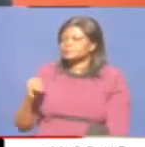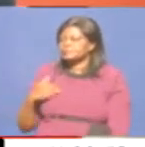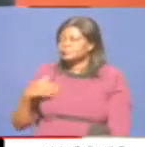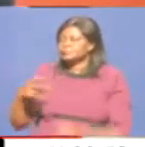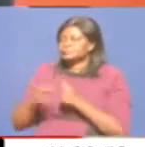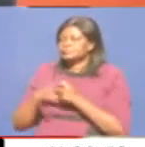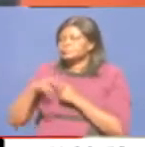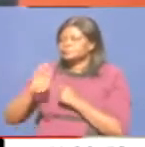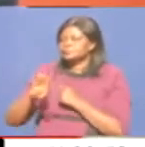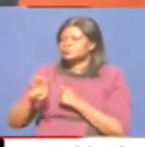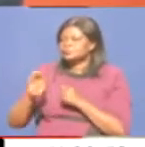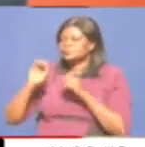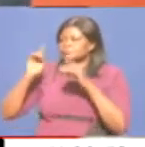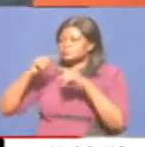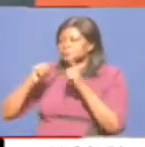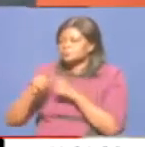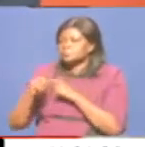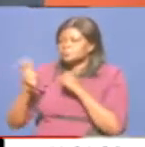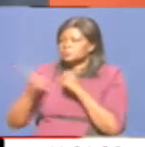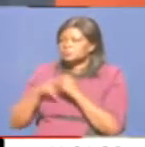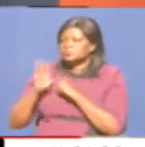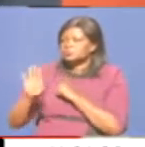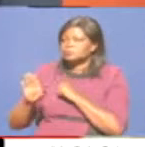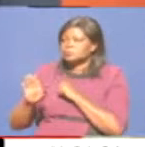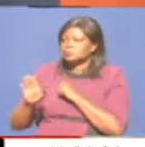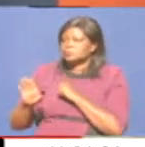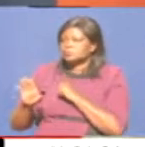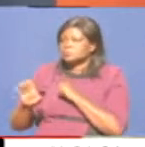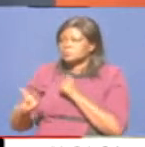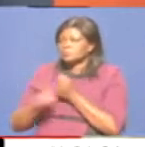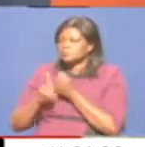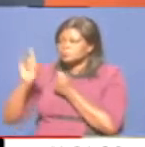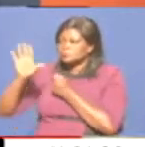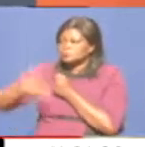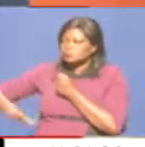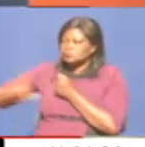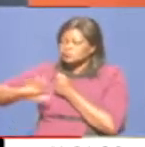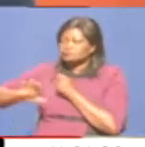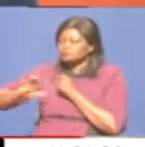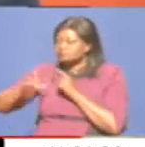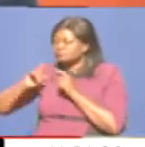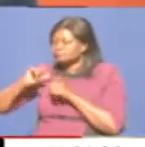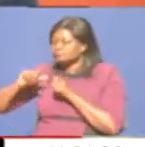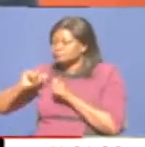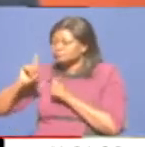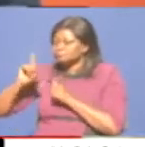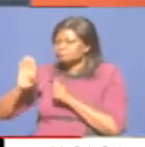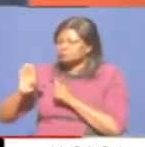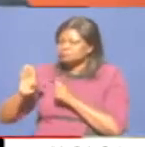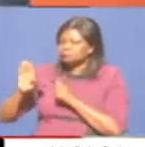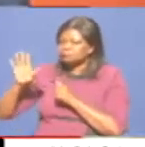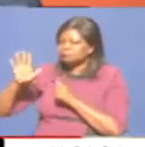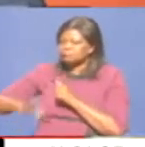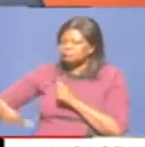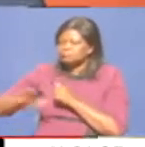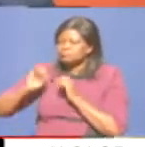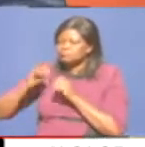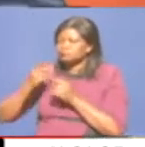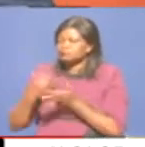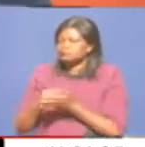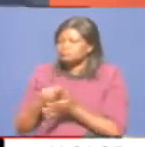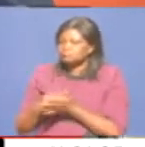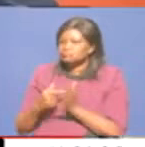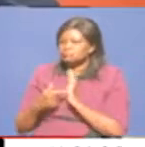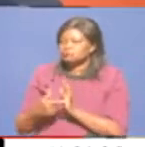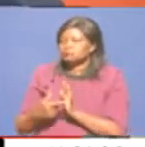Mm-hmm. If you divide the 7 billion by the 6 constituencies, you're talking about a billion per constituency. If this money was, for example,